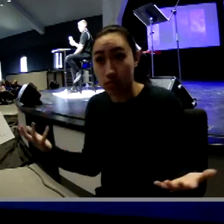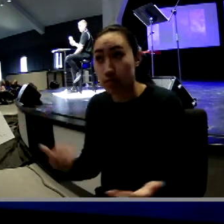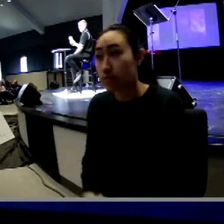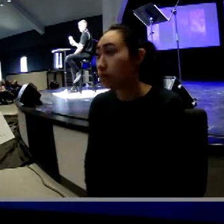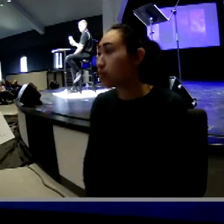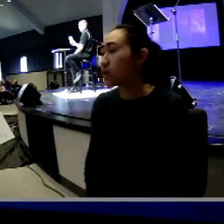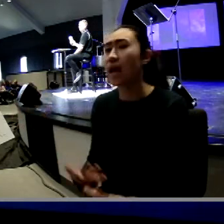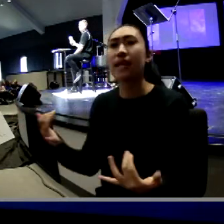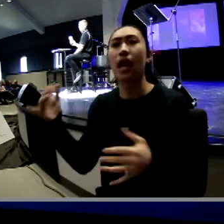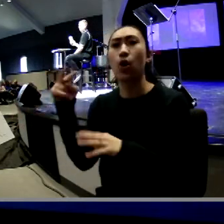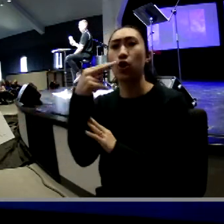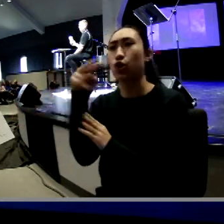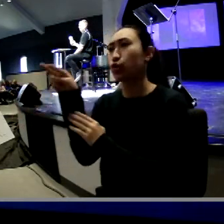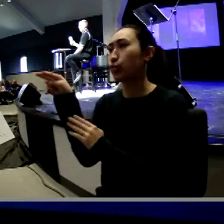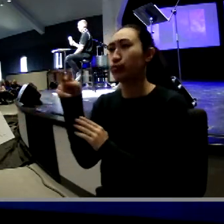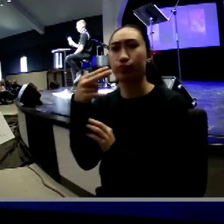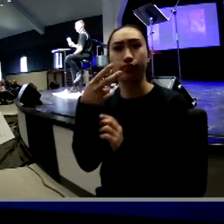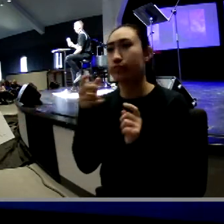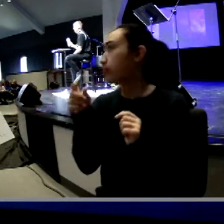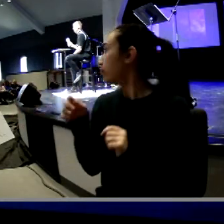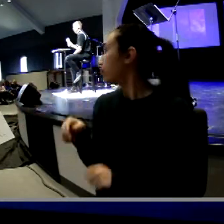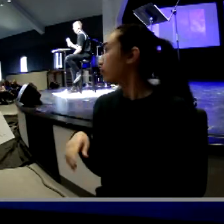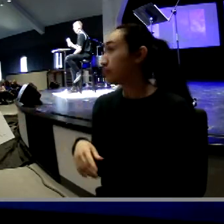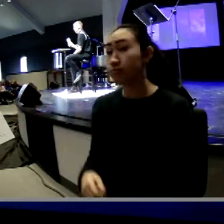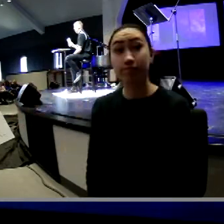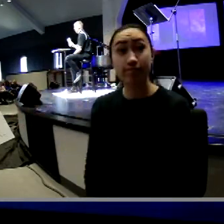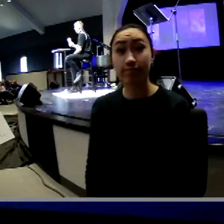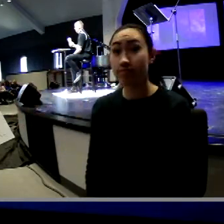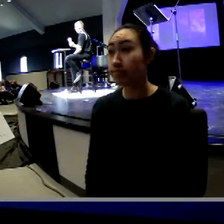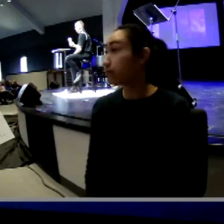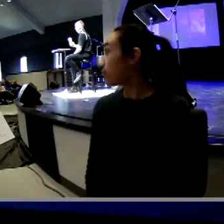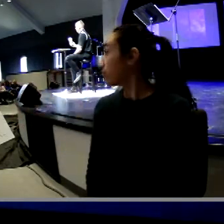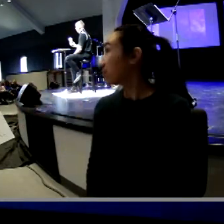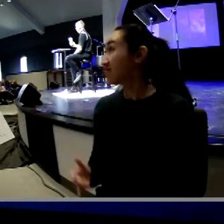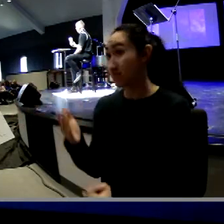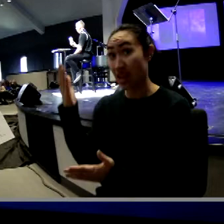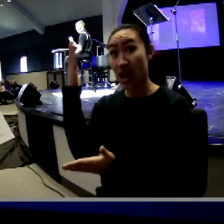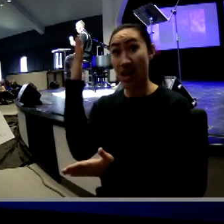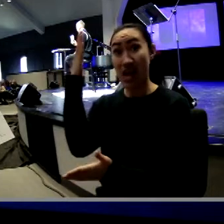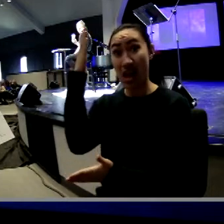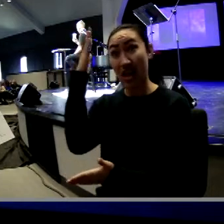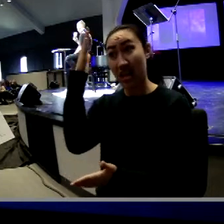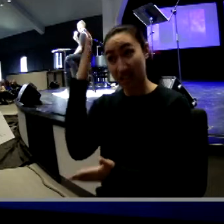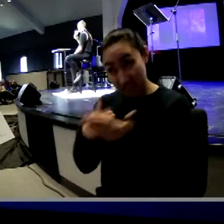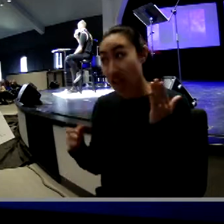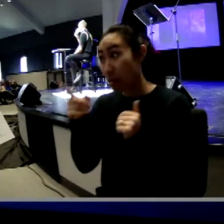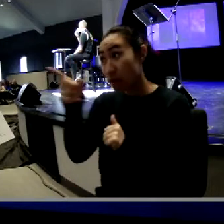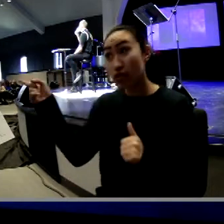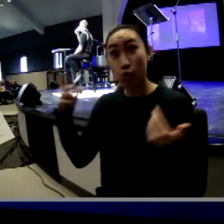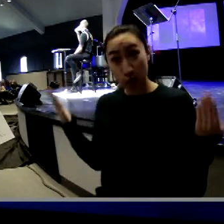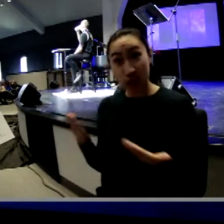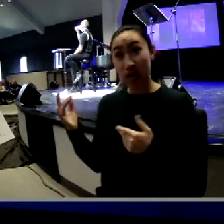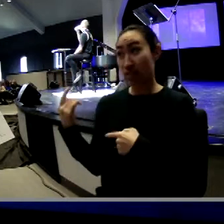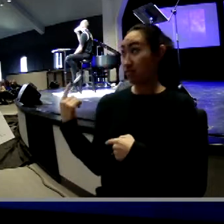Look around this room real quick. Do you realize some of you were here in November when there was like 43 people in this room?